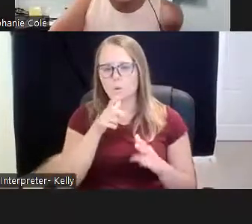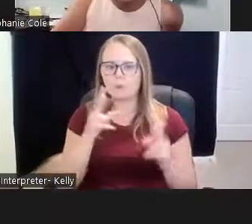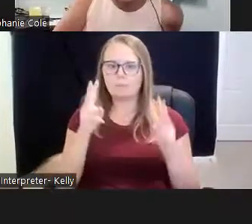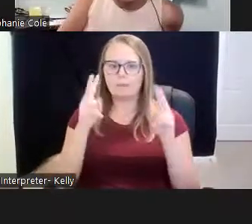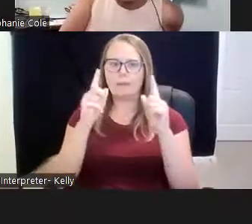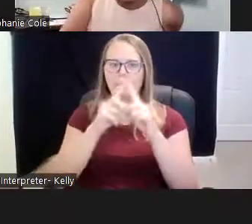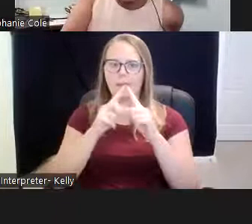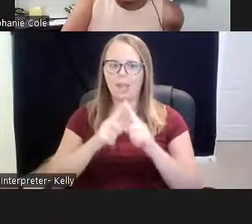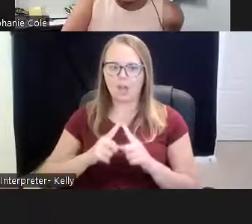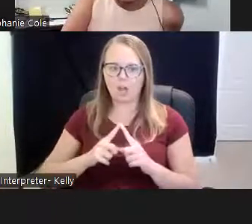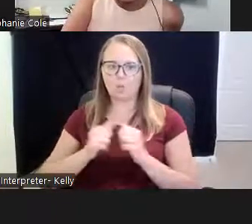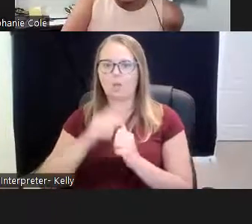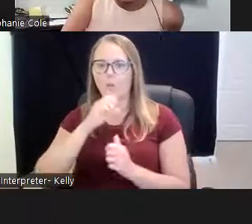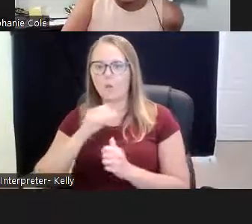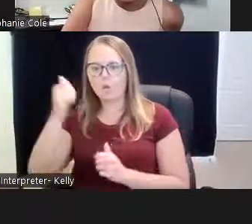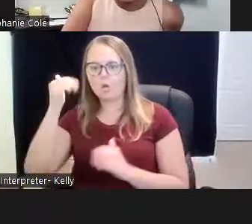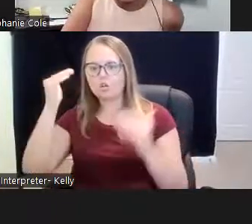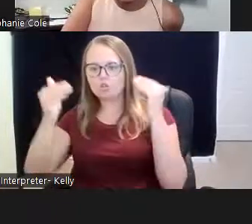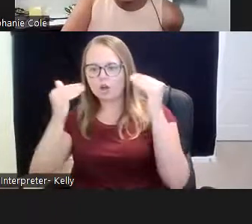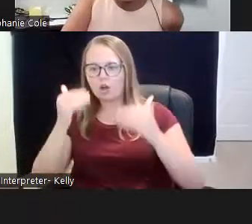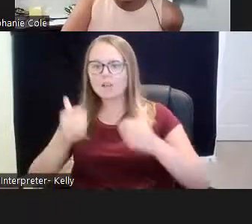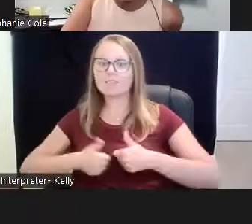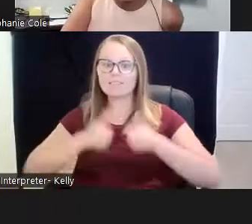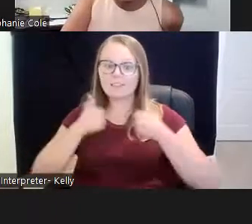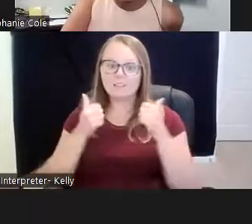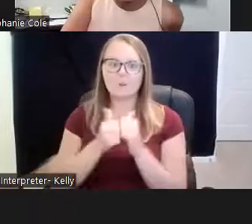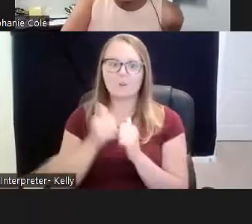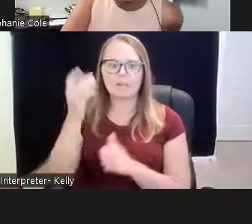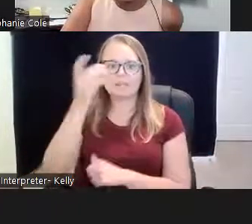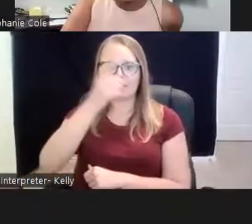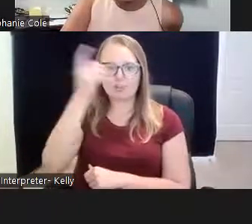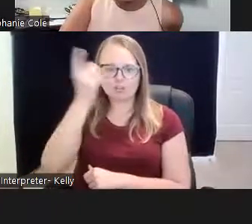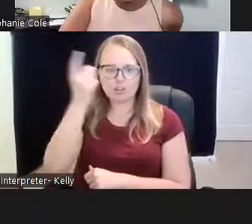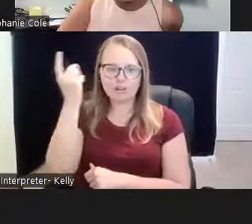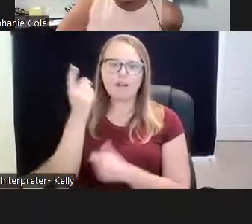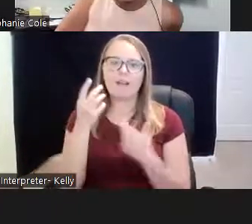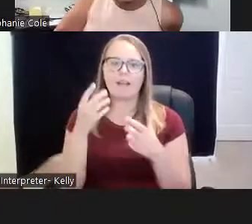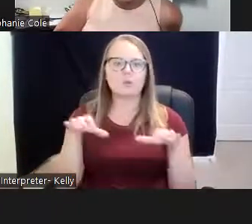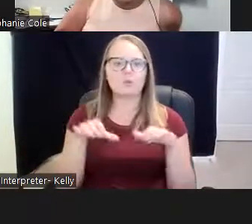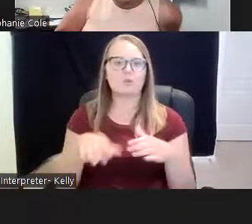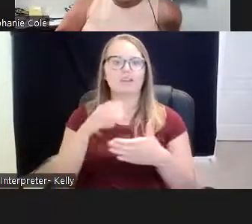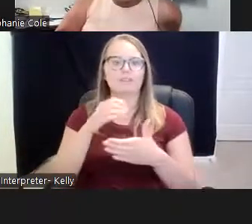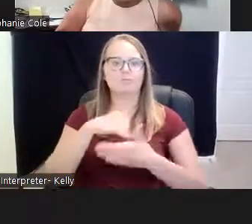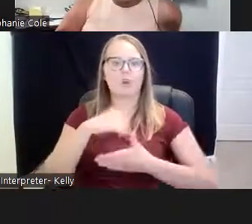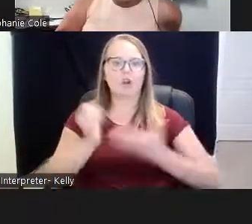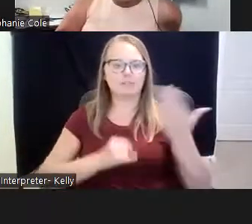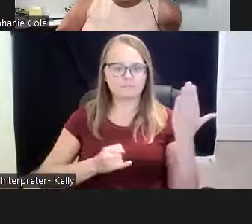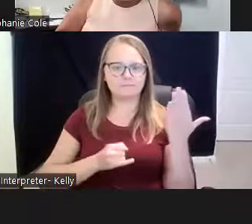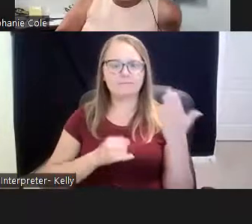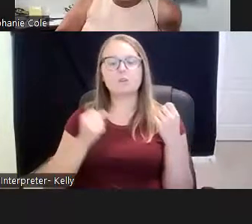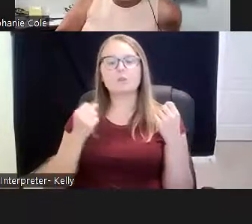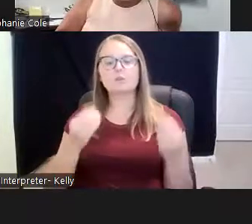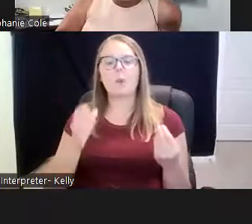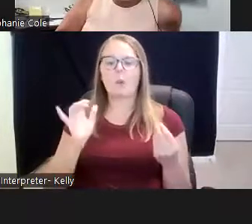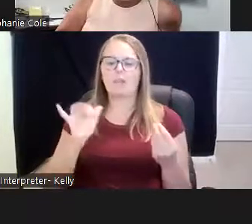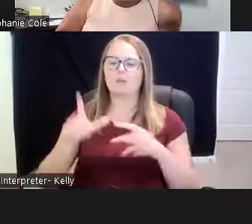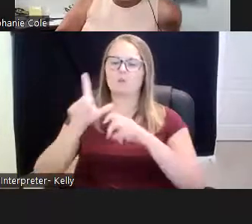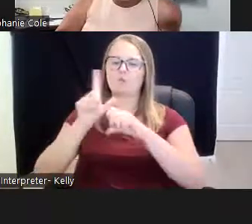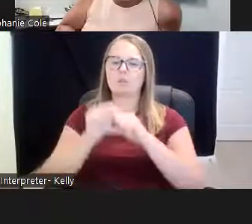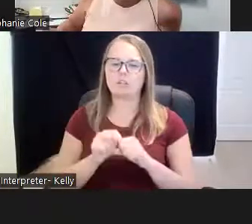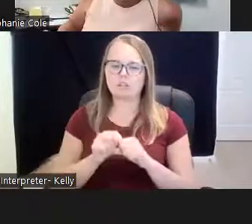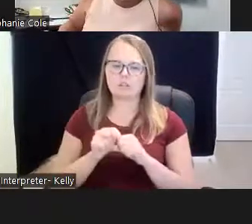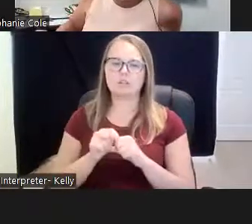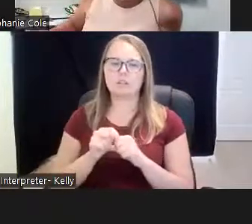one-on-one with older adult living with dementia and doing art. So that's the traditional OMA